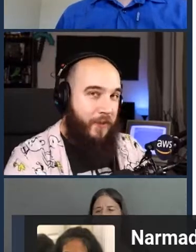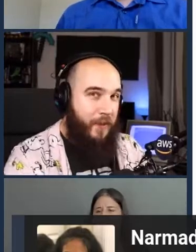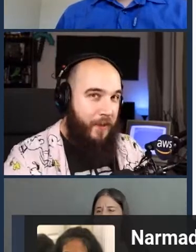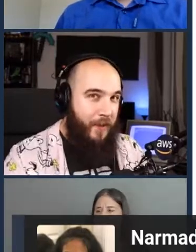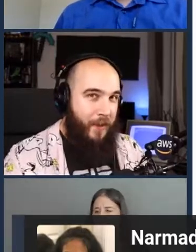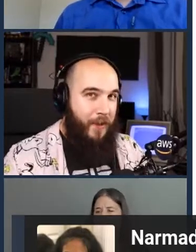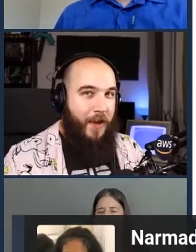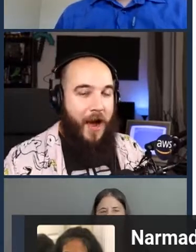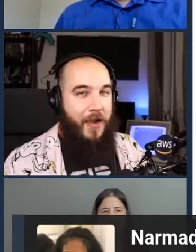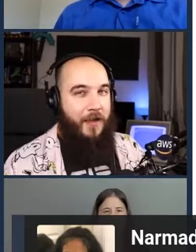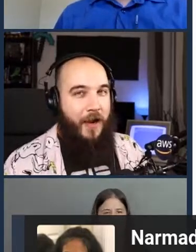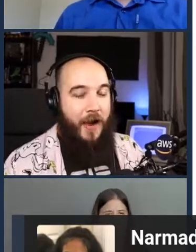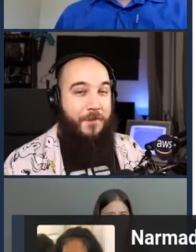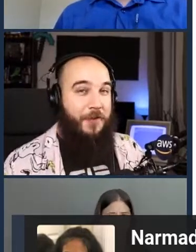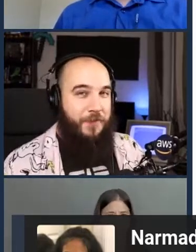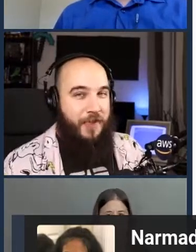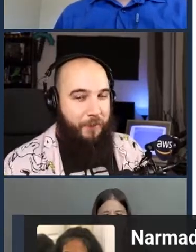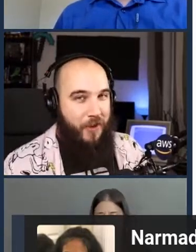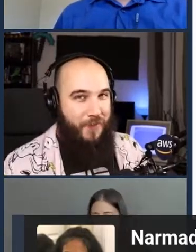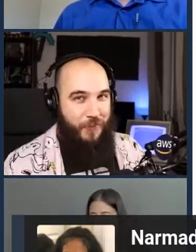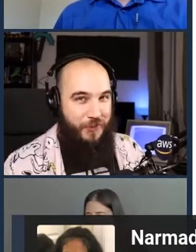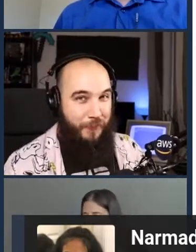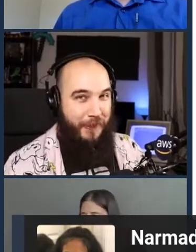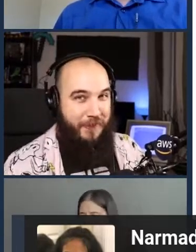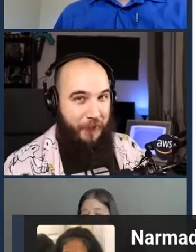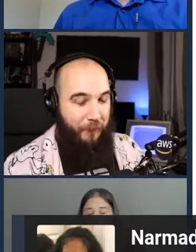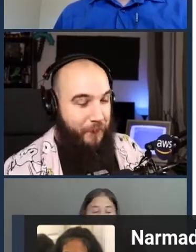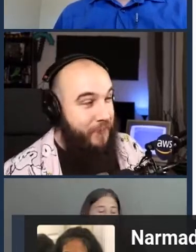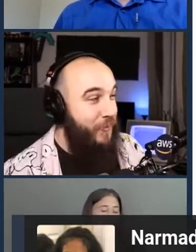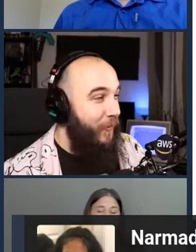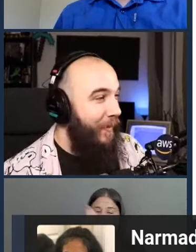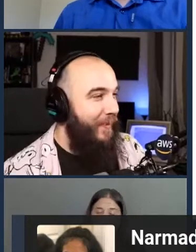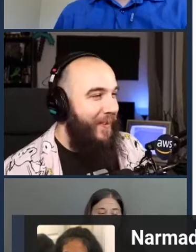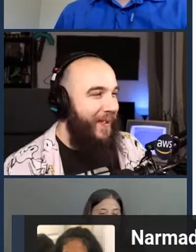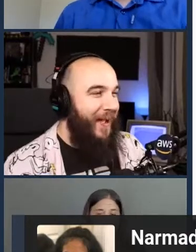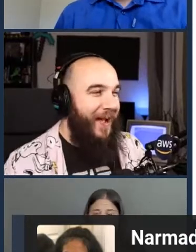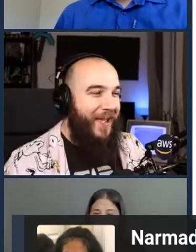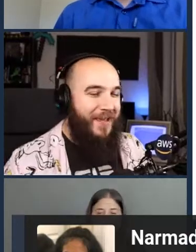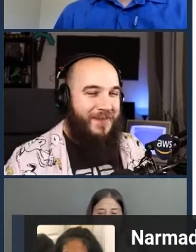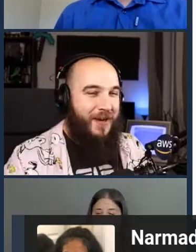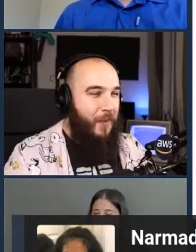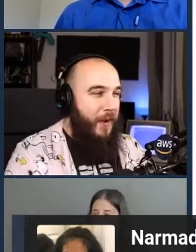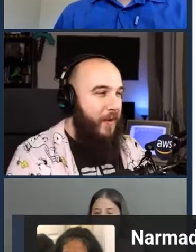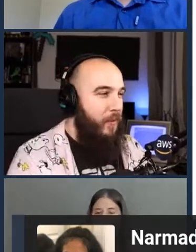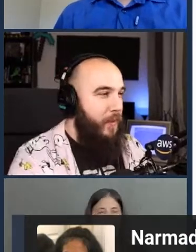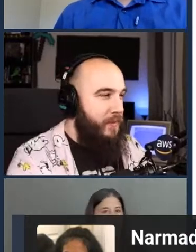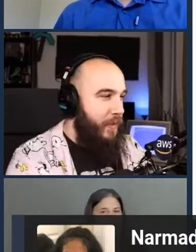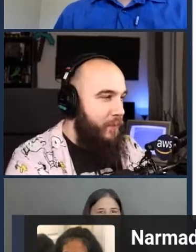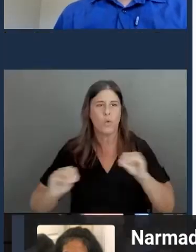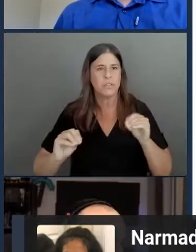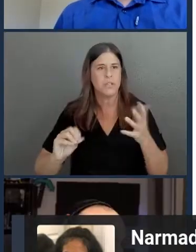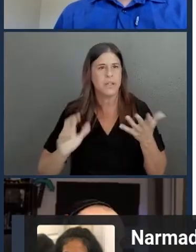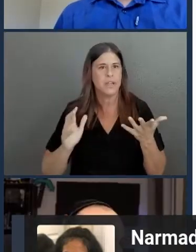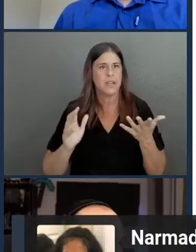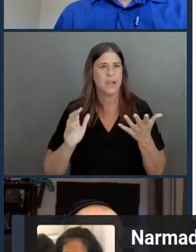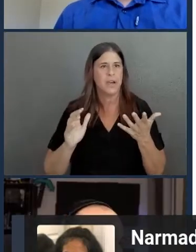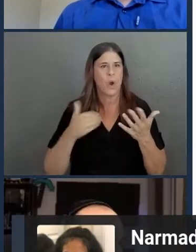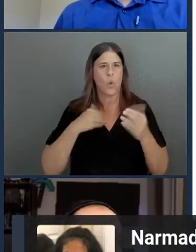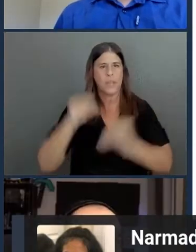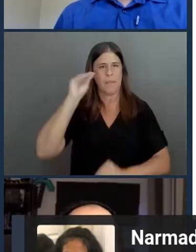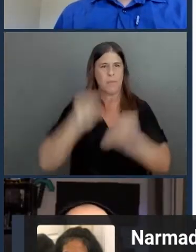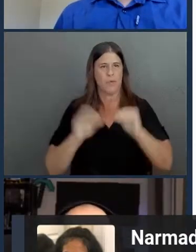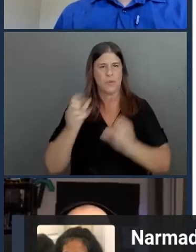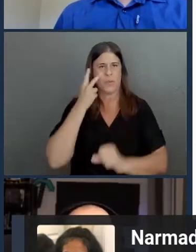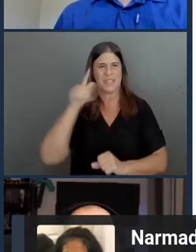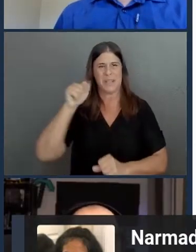right? I'm yet to see an apartment which is completely still. So is there a way, oh, wait a second, let me put myself down so we can see Pam.